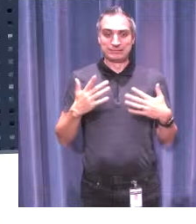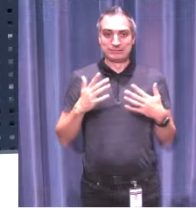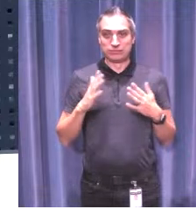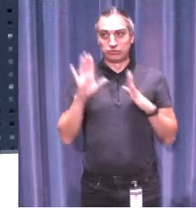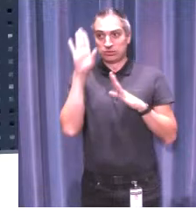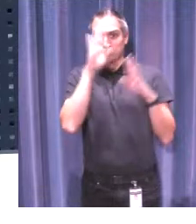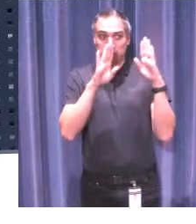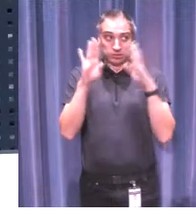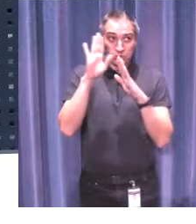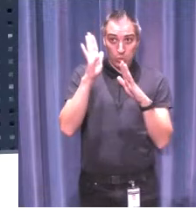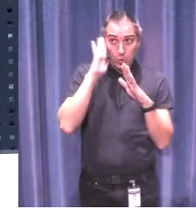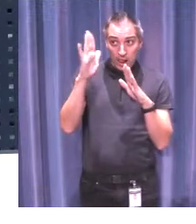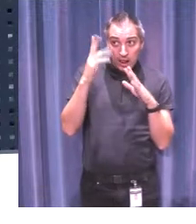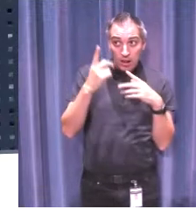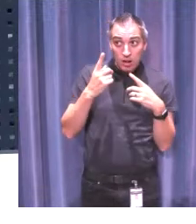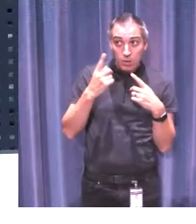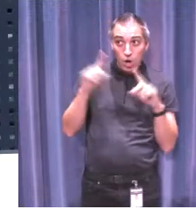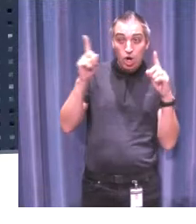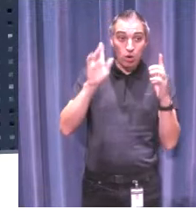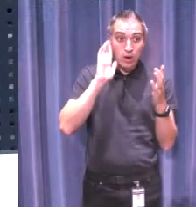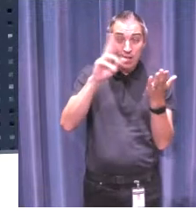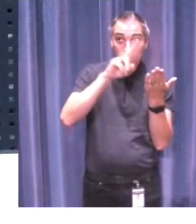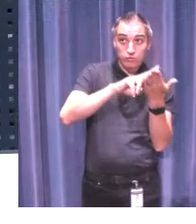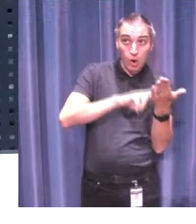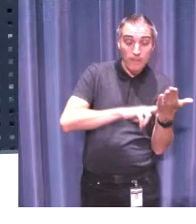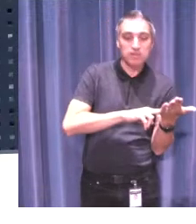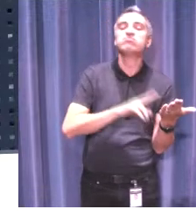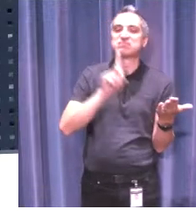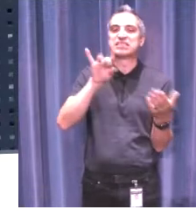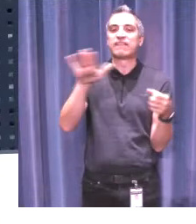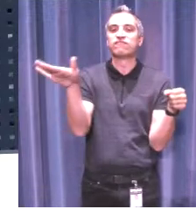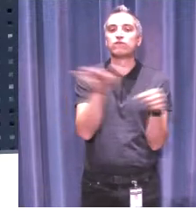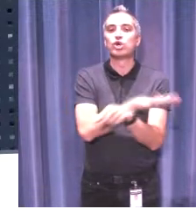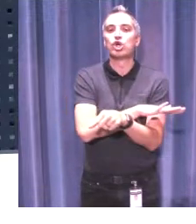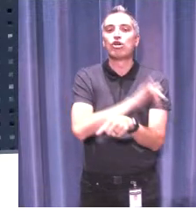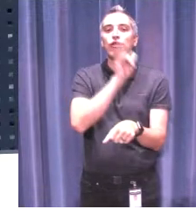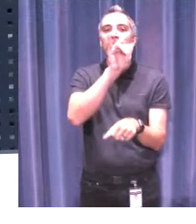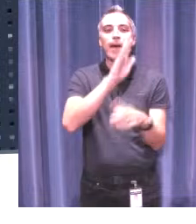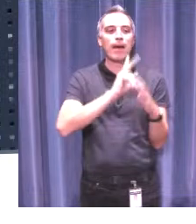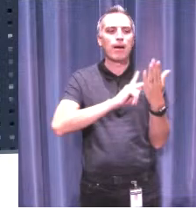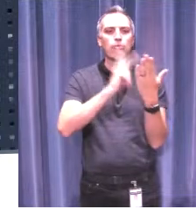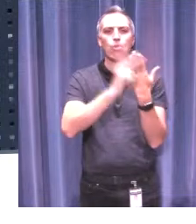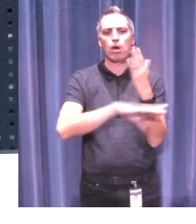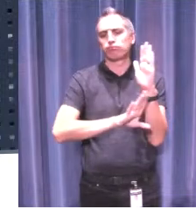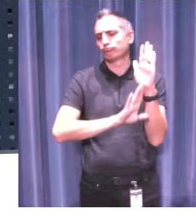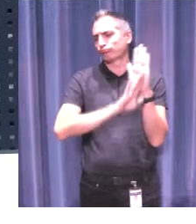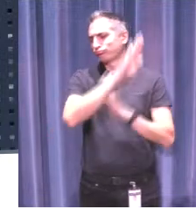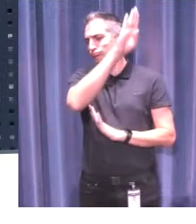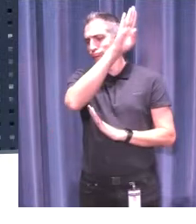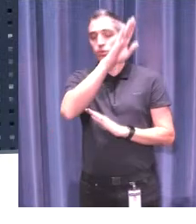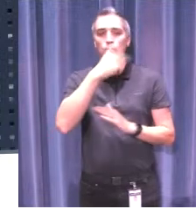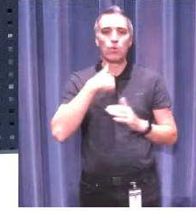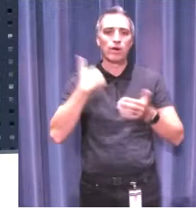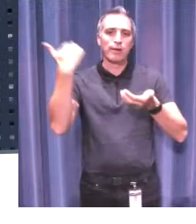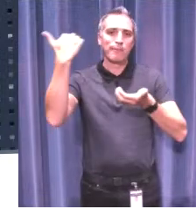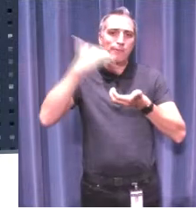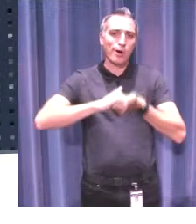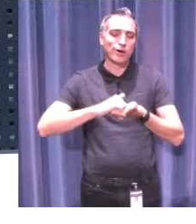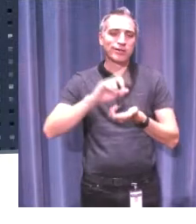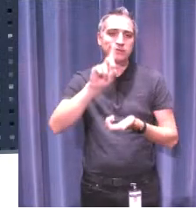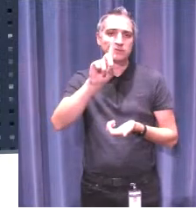work. It did. We were full. The program took off from there. We partnered with